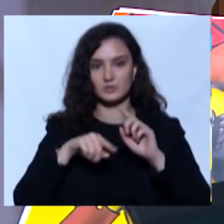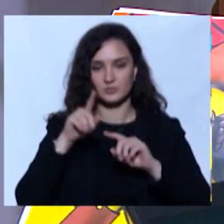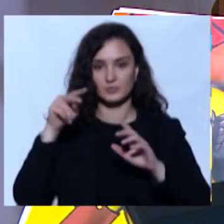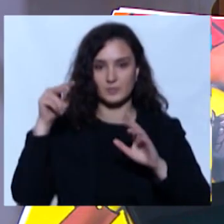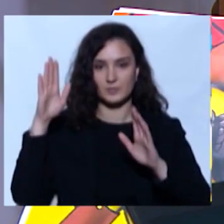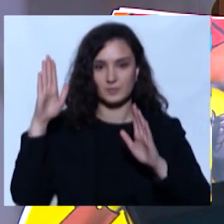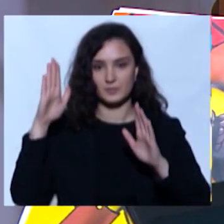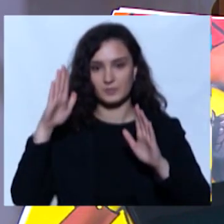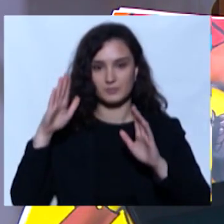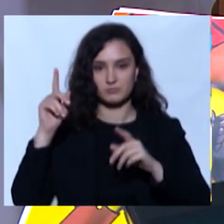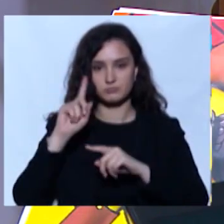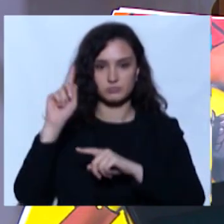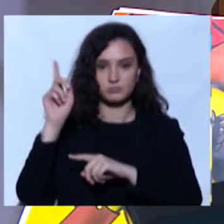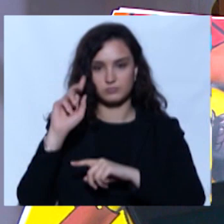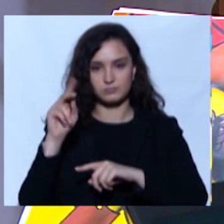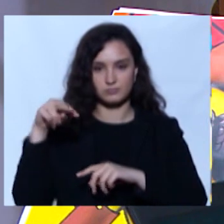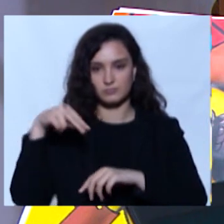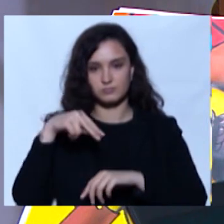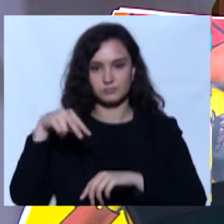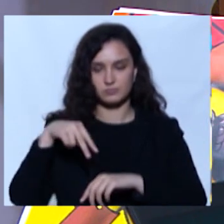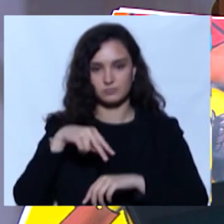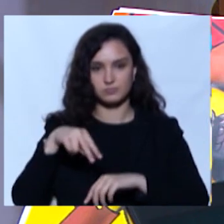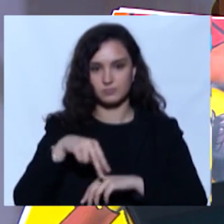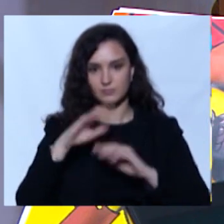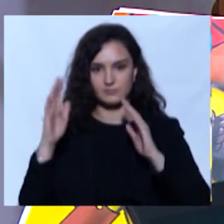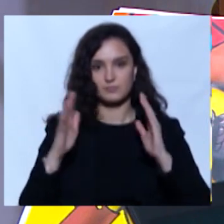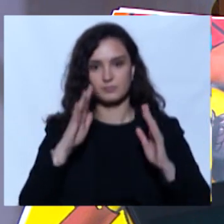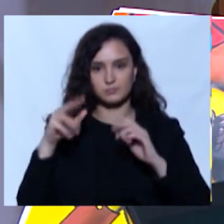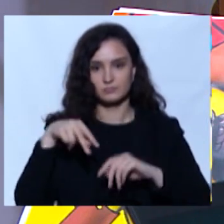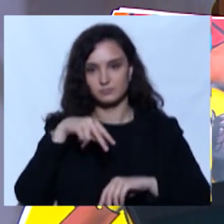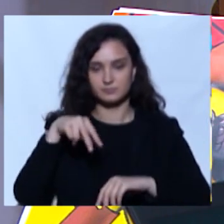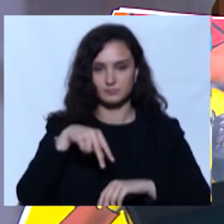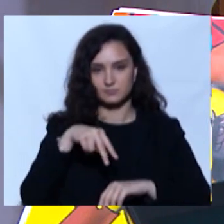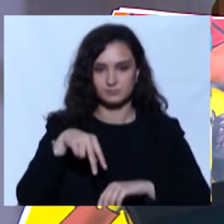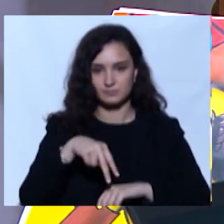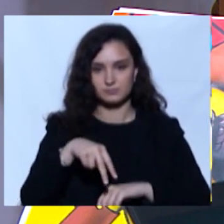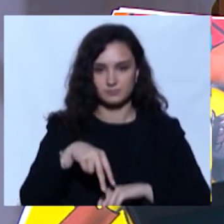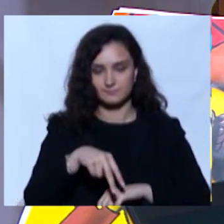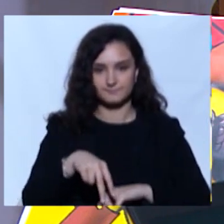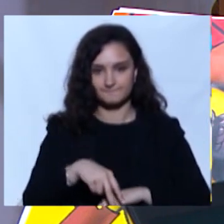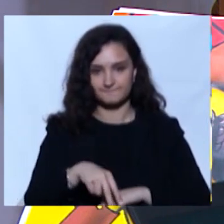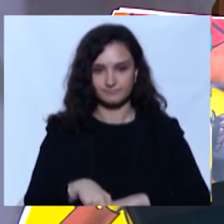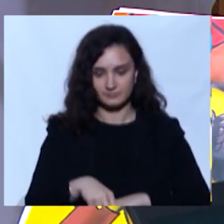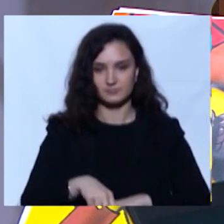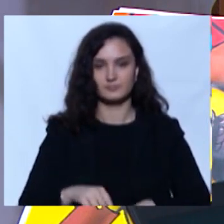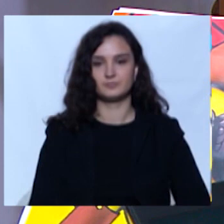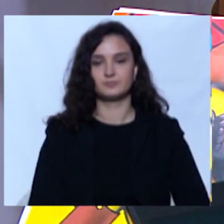down. Finally, the wind stopped blowing at all. Down and down he went